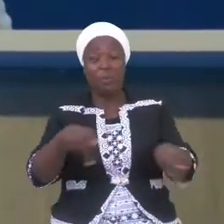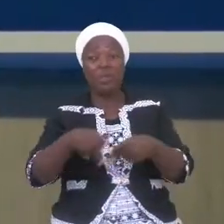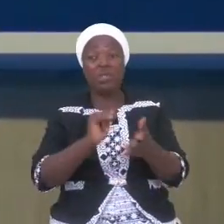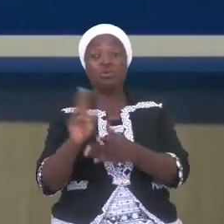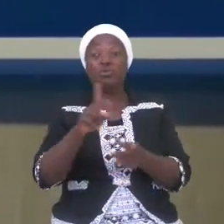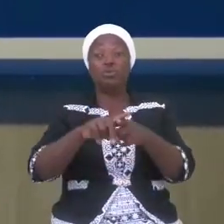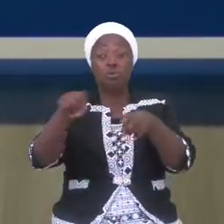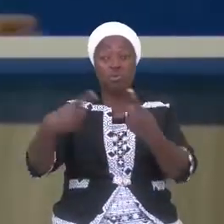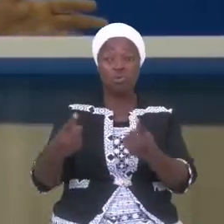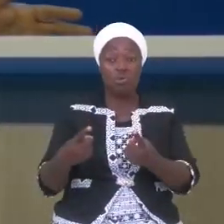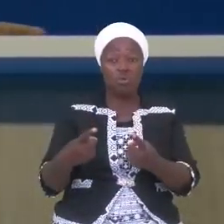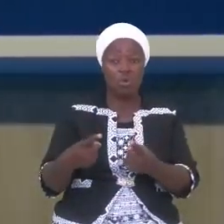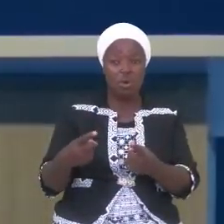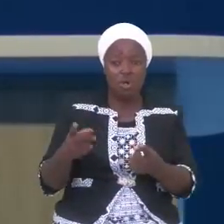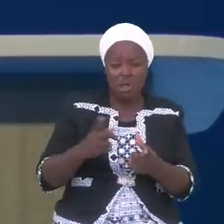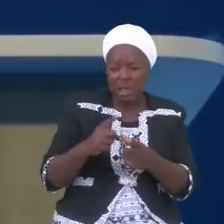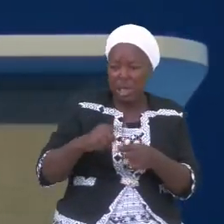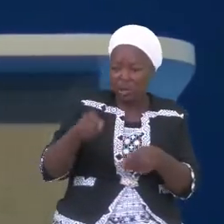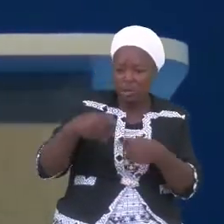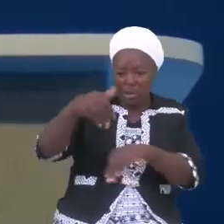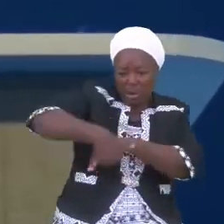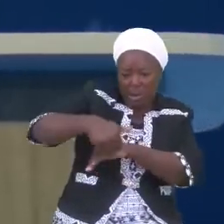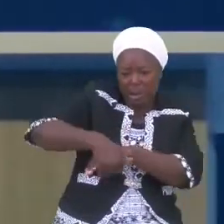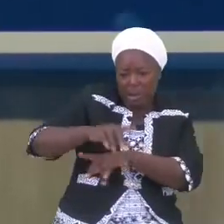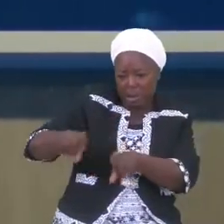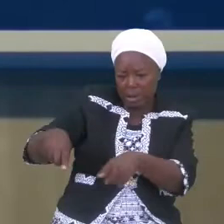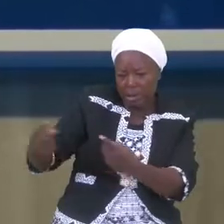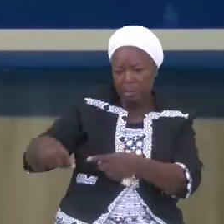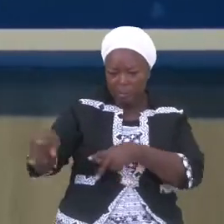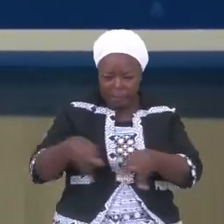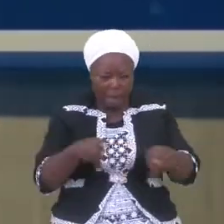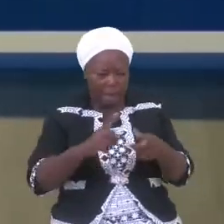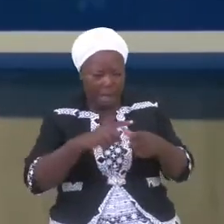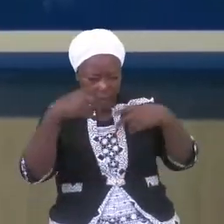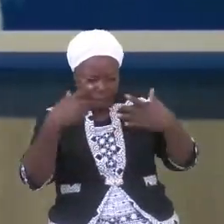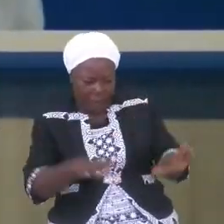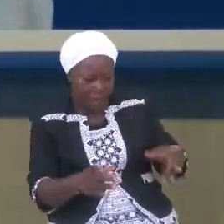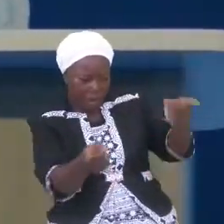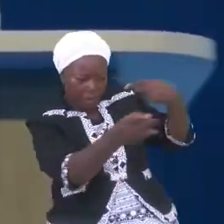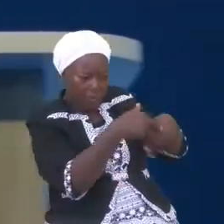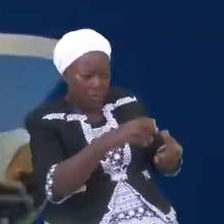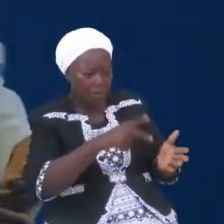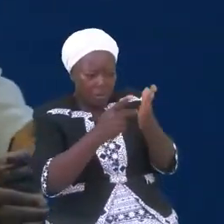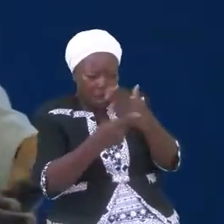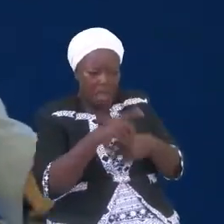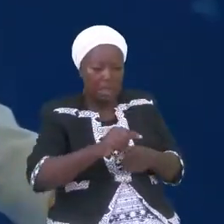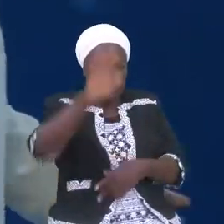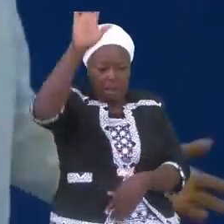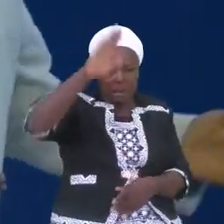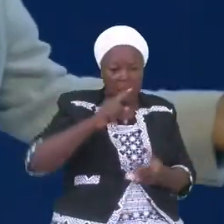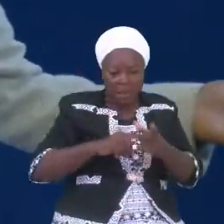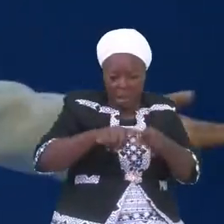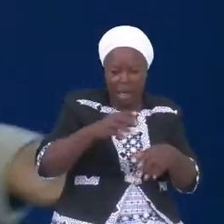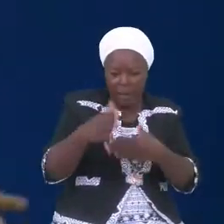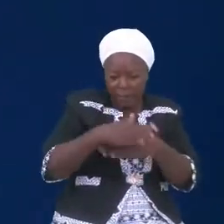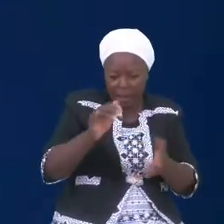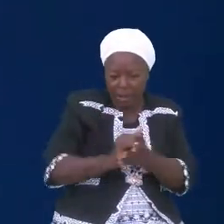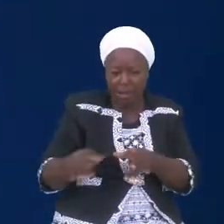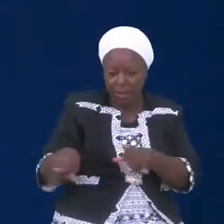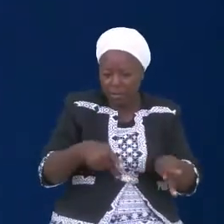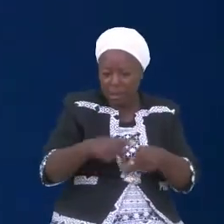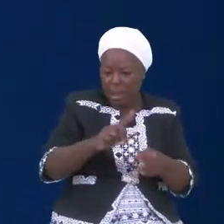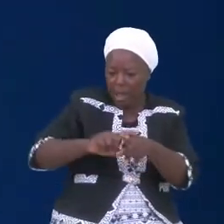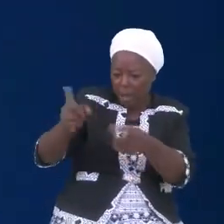not, you know, I've been going to the nightclub. I come to a crusade. I raise up my hand. And then after the crusade, I go to a nightclub. There's